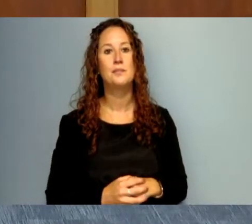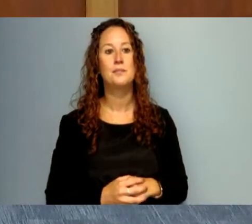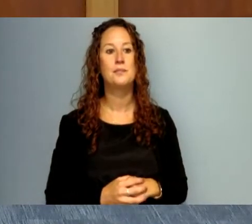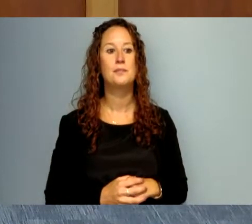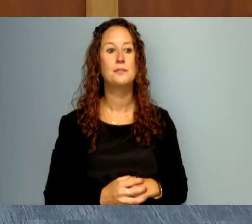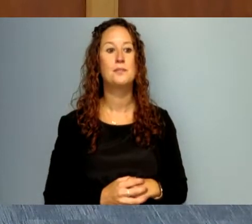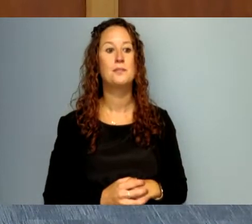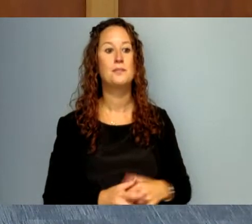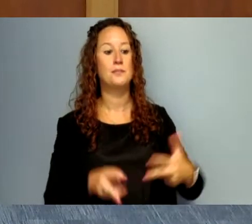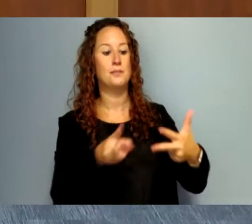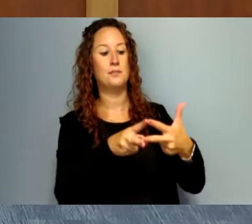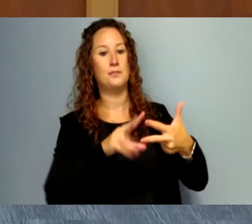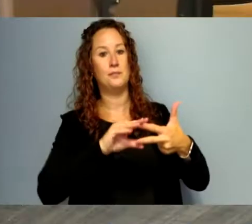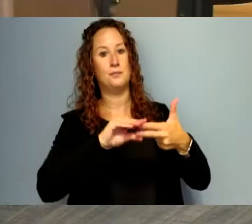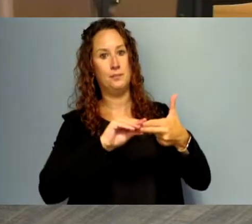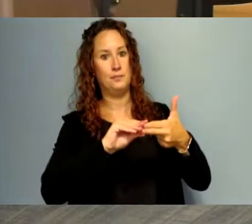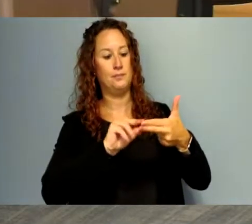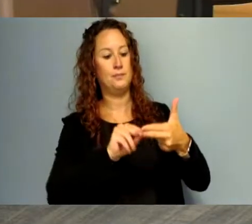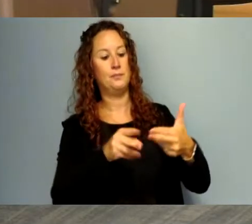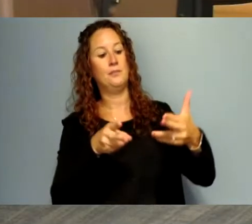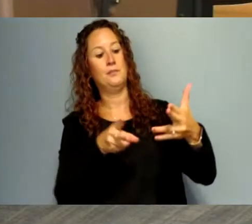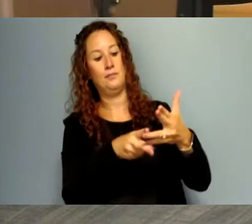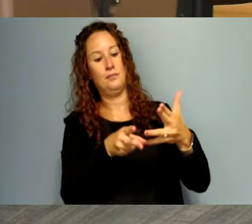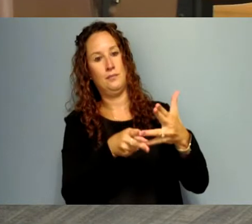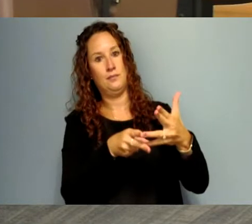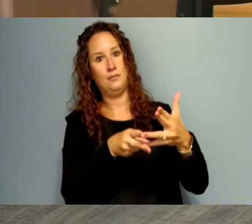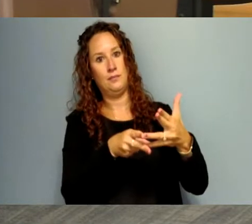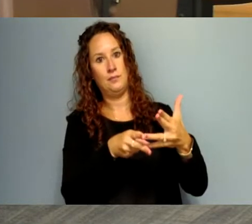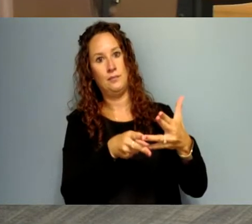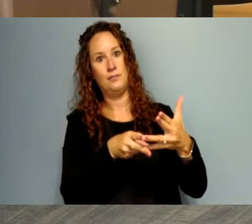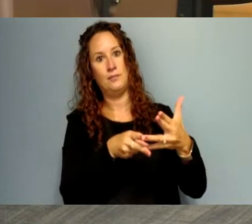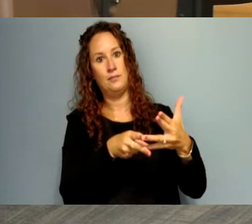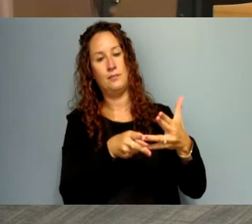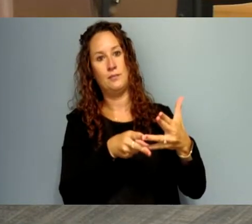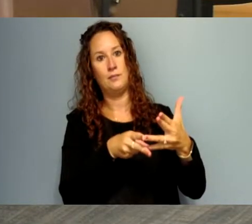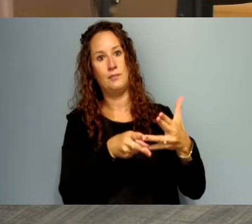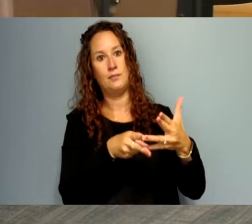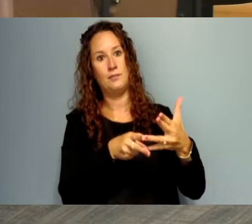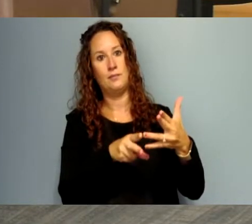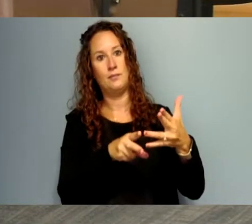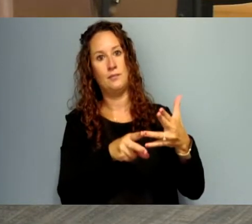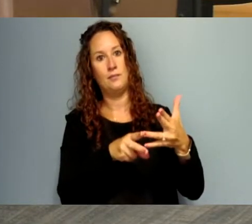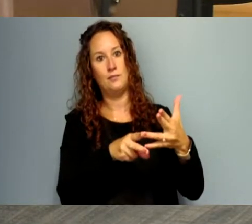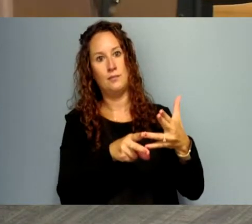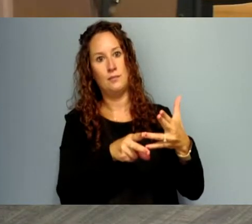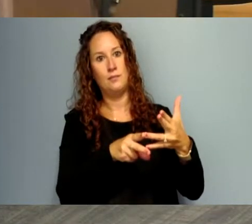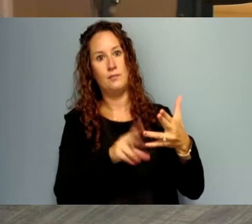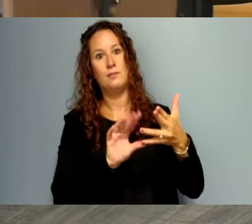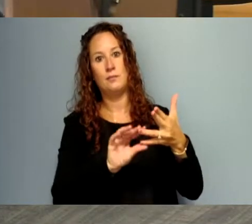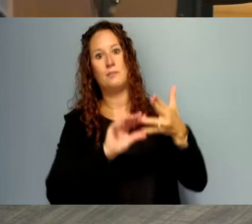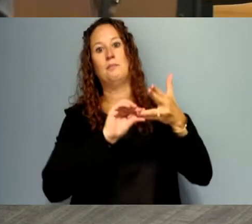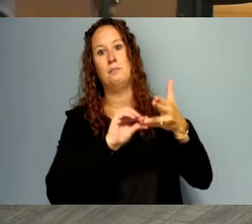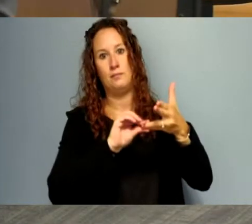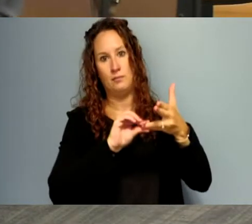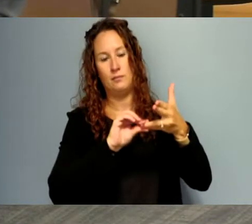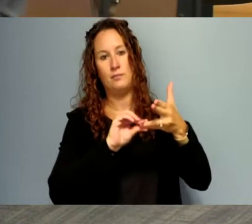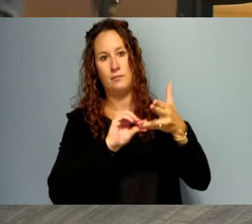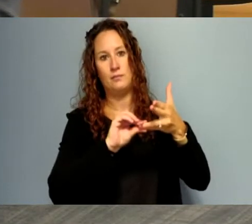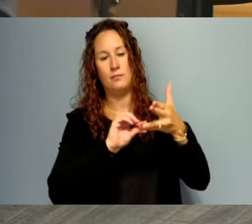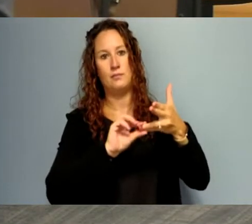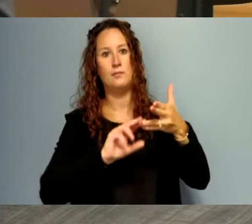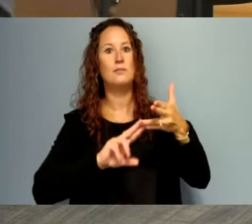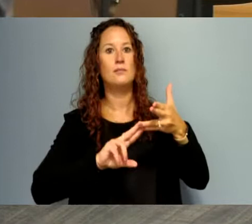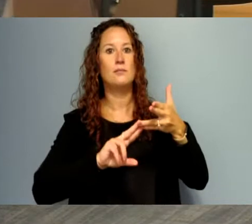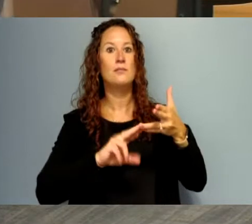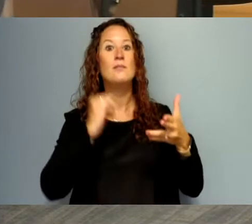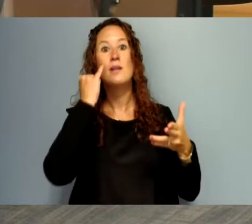And the last two of my items are also in conjunction with each other. If